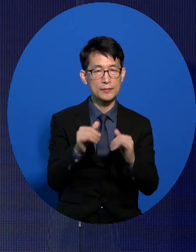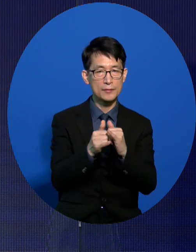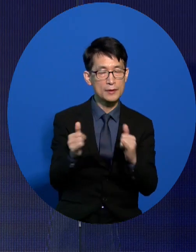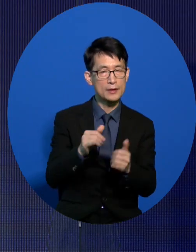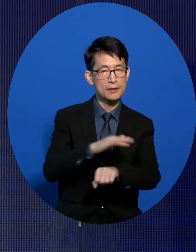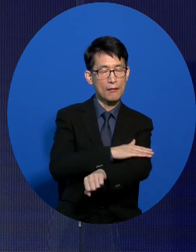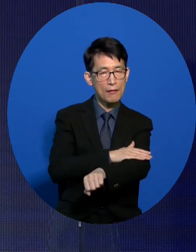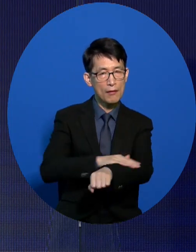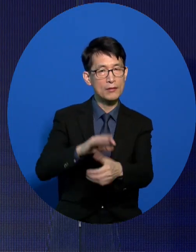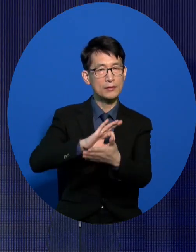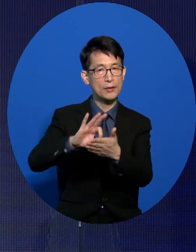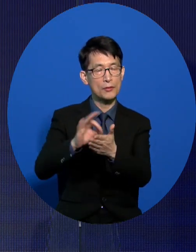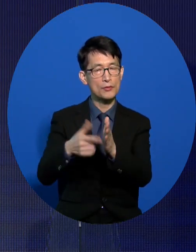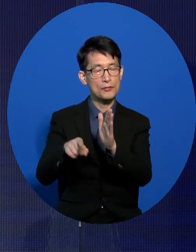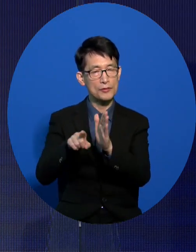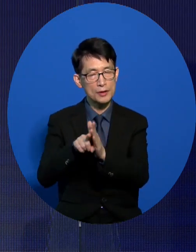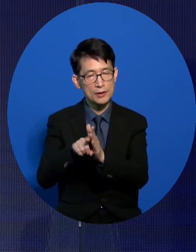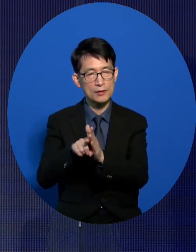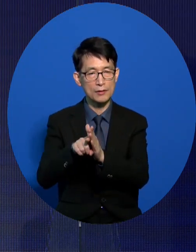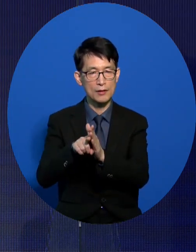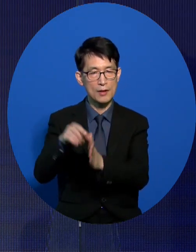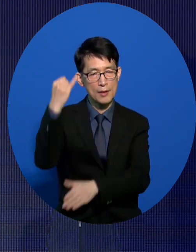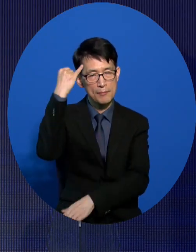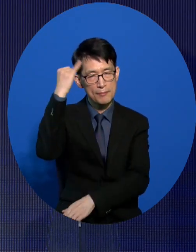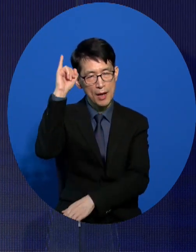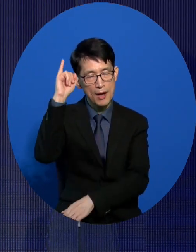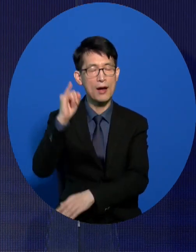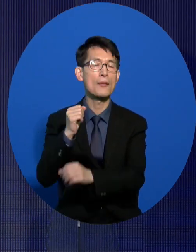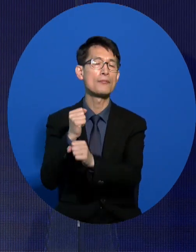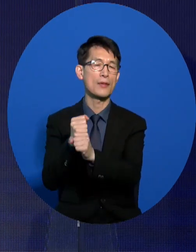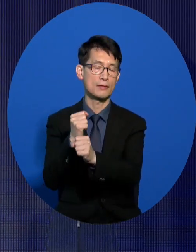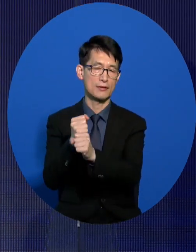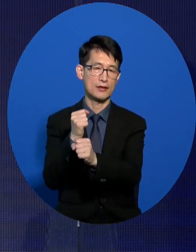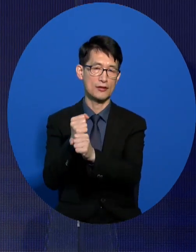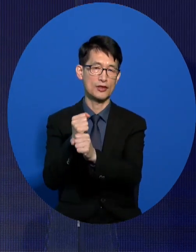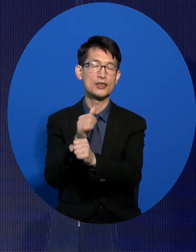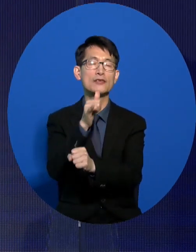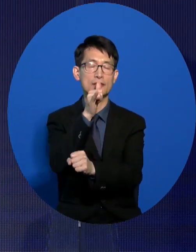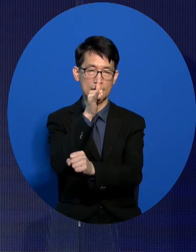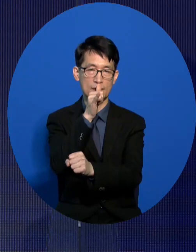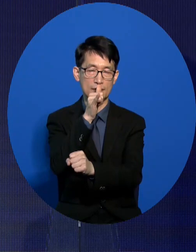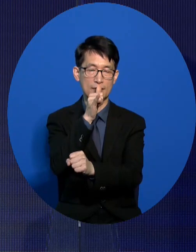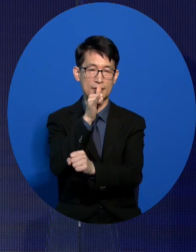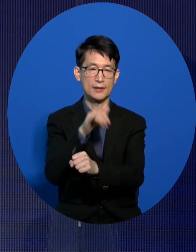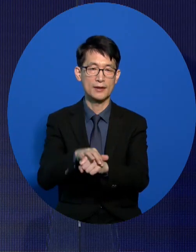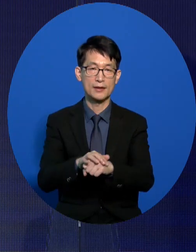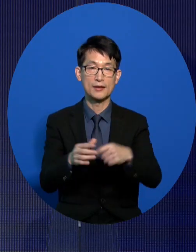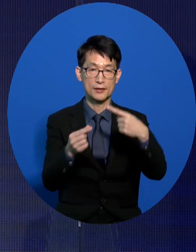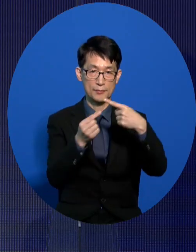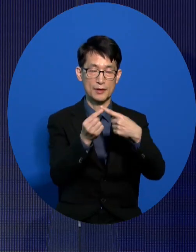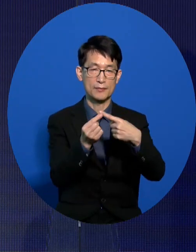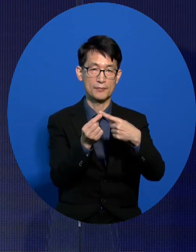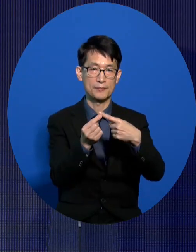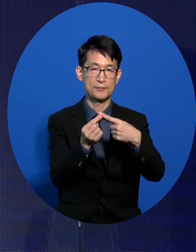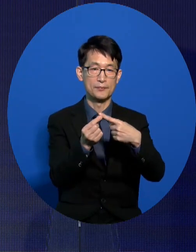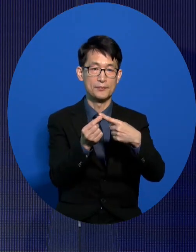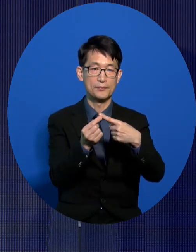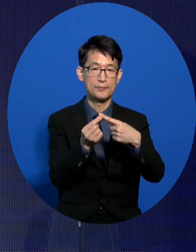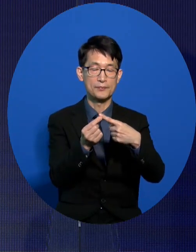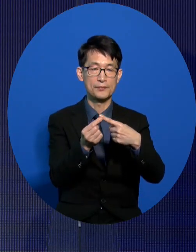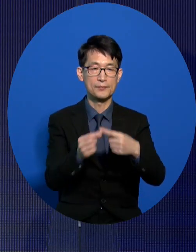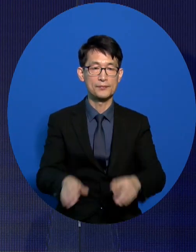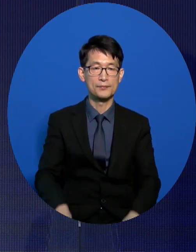we considered the accessibility for those with hearing disabilities. And let me introduce some of them. First of all,